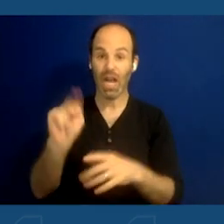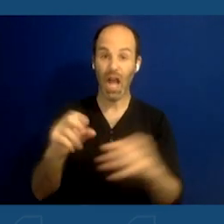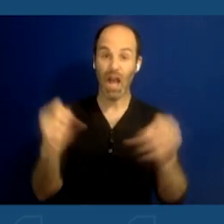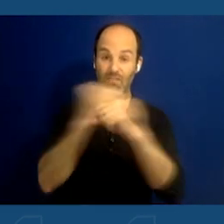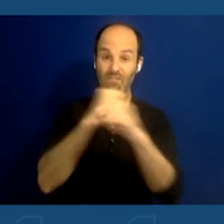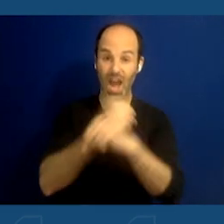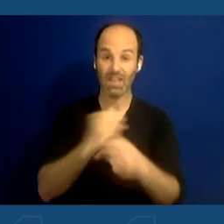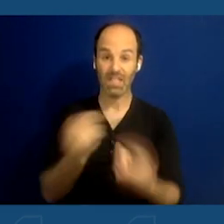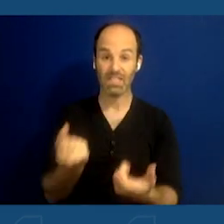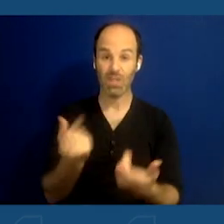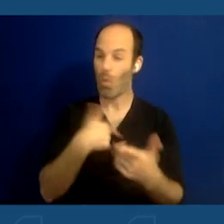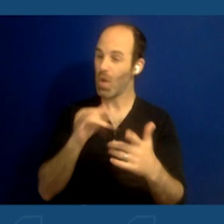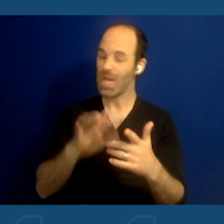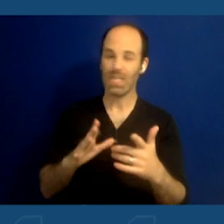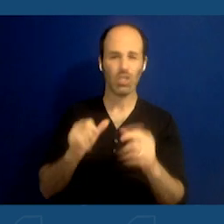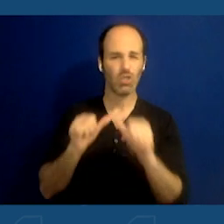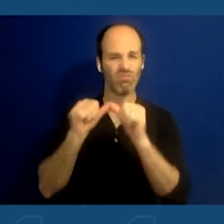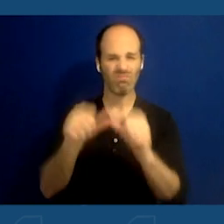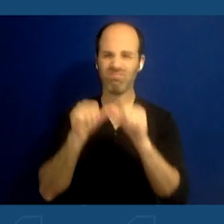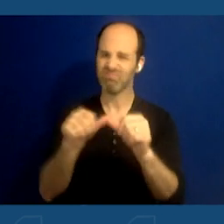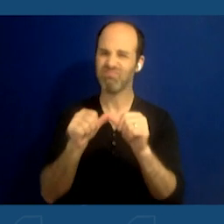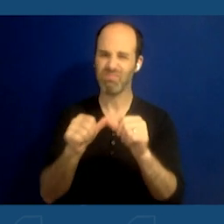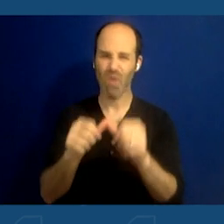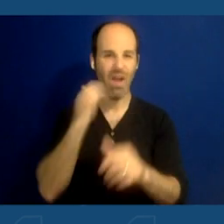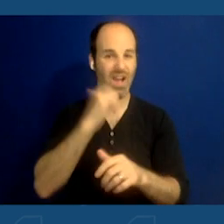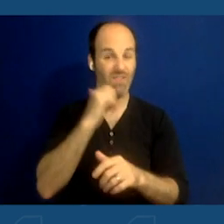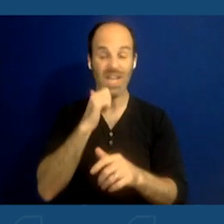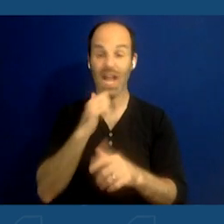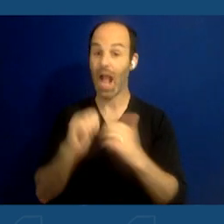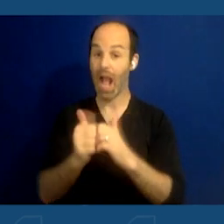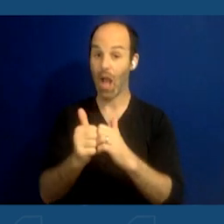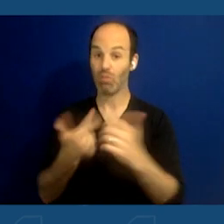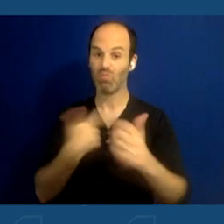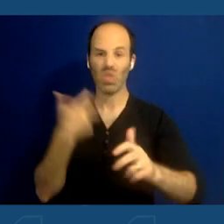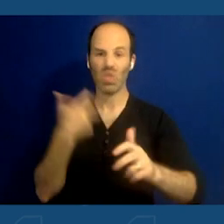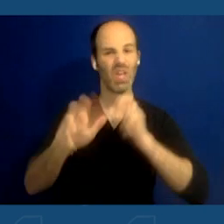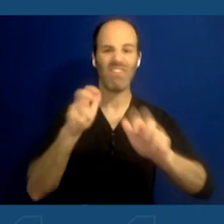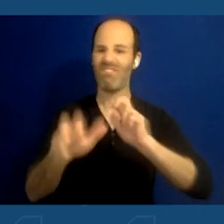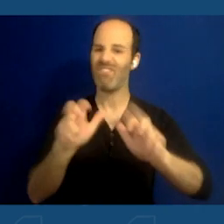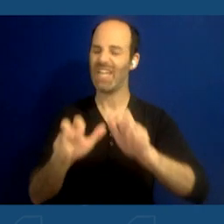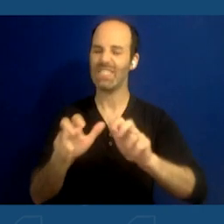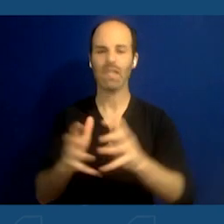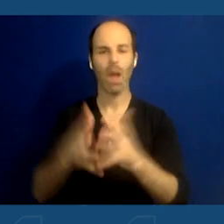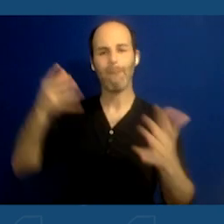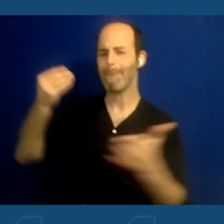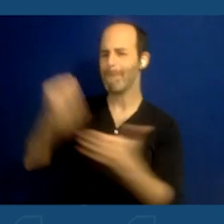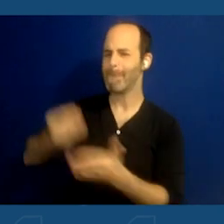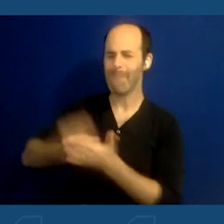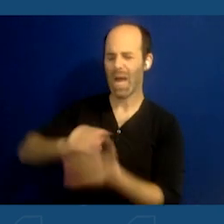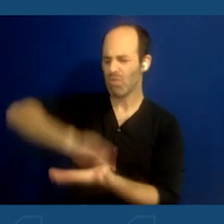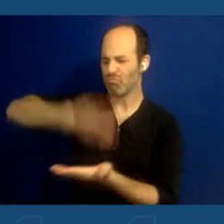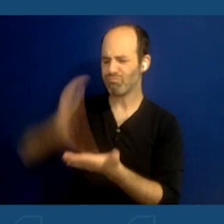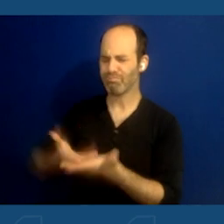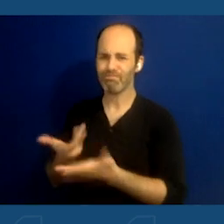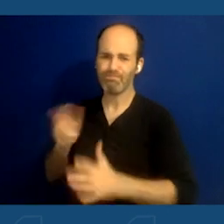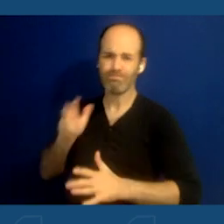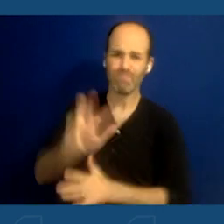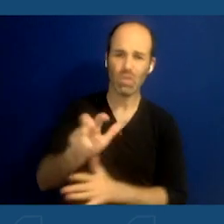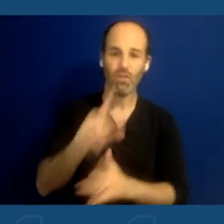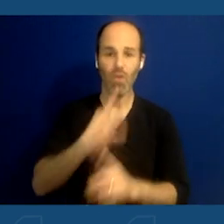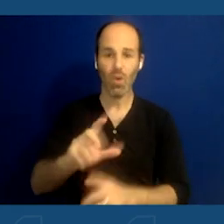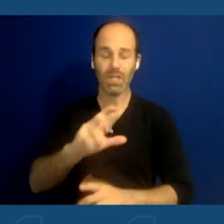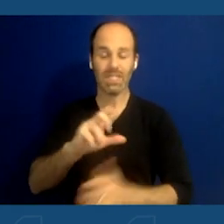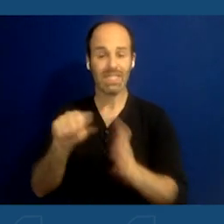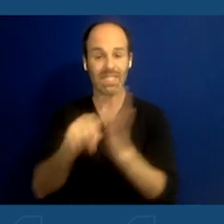single day. So how do you do that? You invest. You give an unprecedented amount of money to our state law enforcement operations,